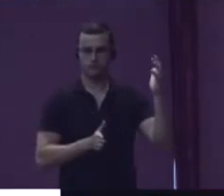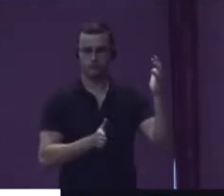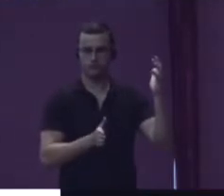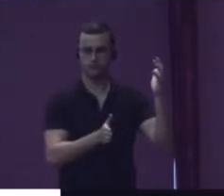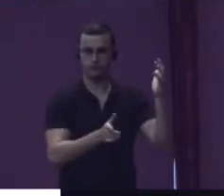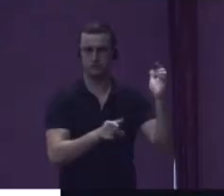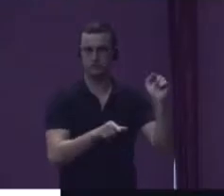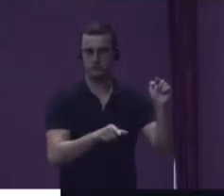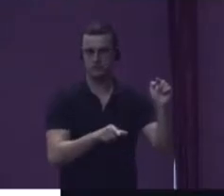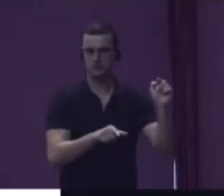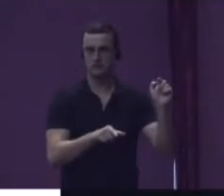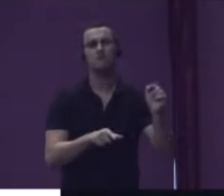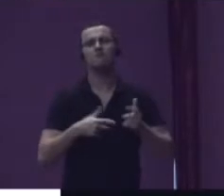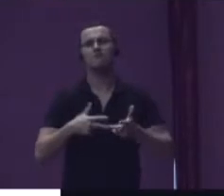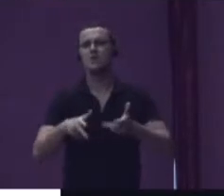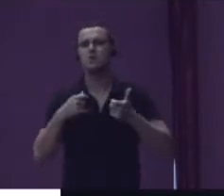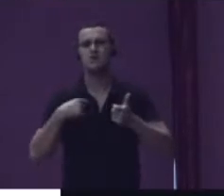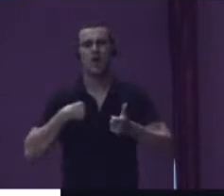this